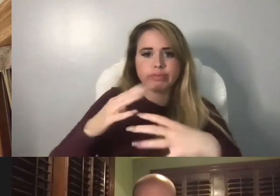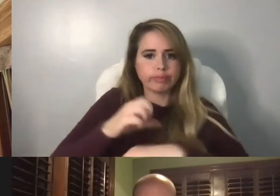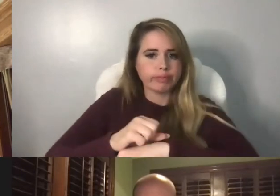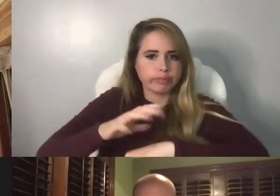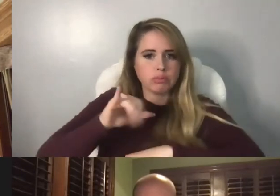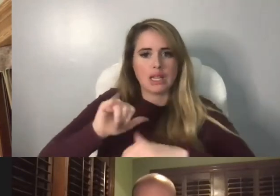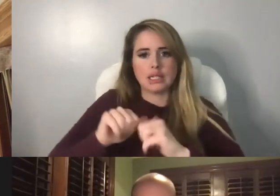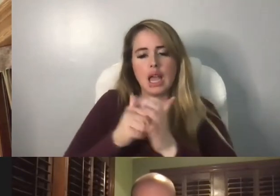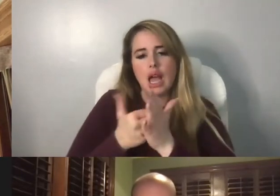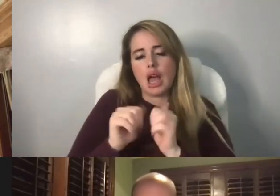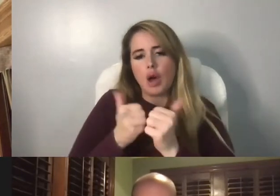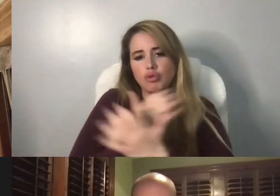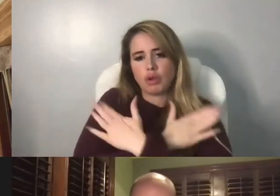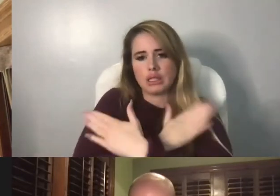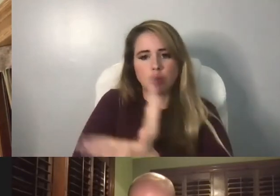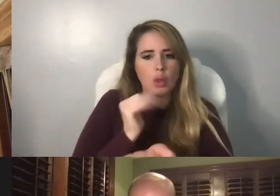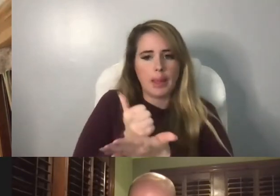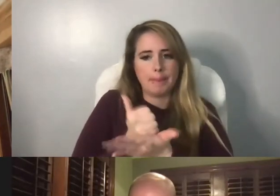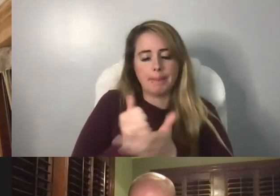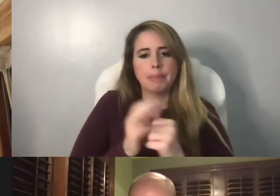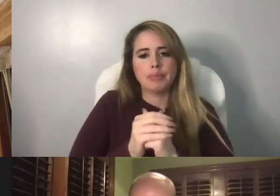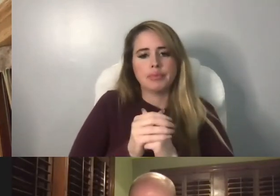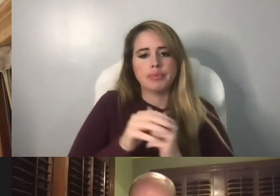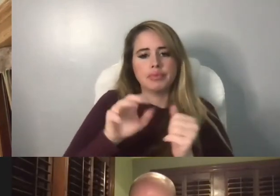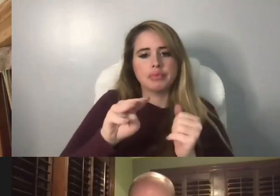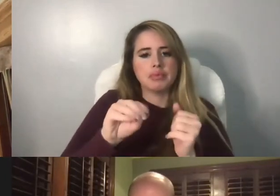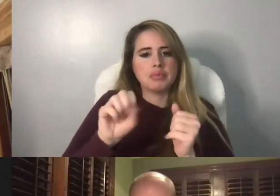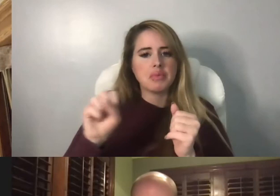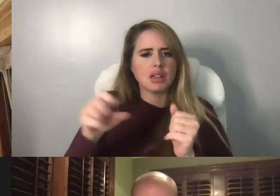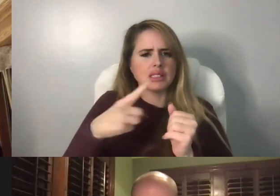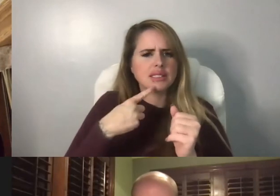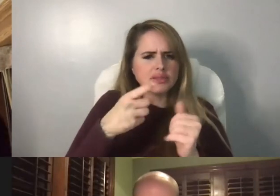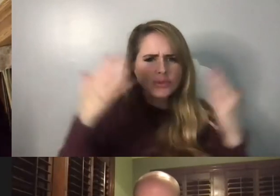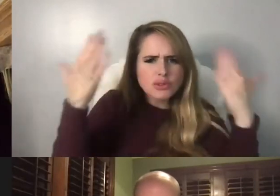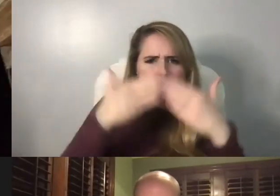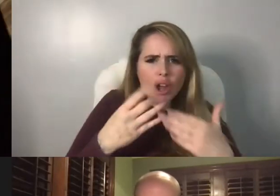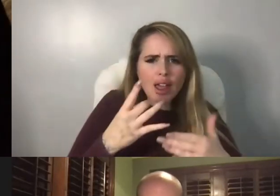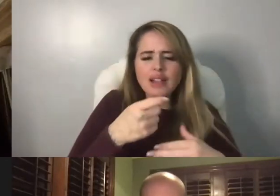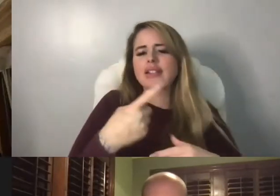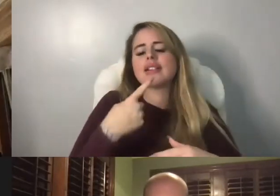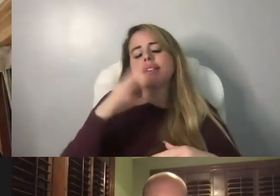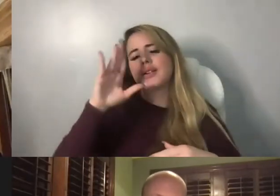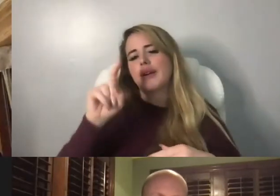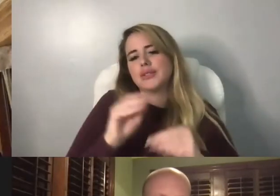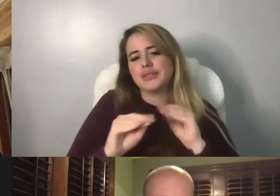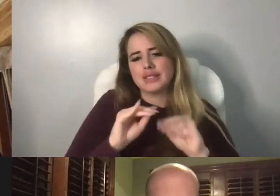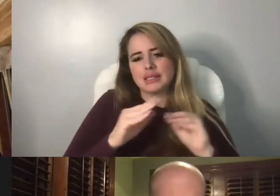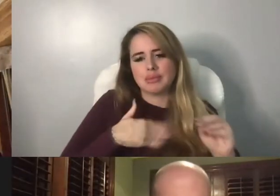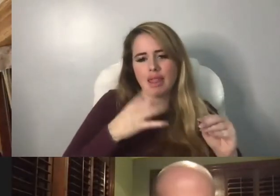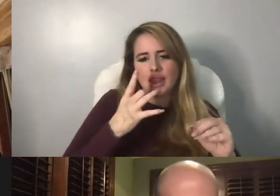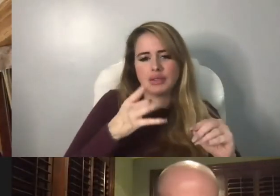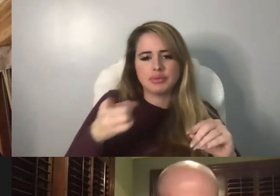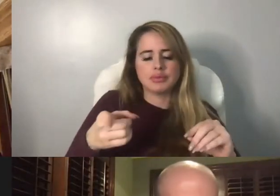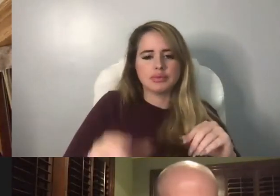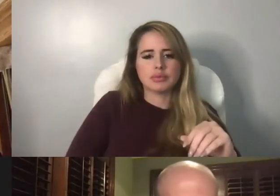arthritis. So go ahead, Dr. Moss. Okay, Richard, you went dark on us there, so you're like a I know, I have to fix my light here. Okay.